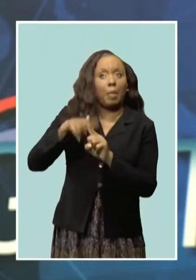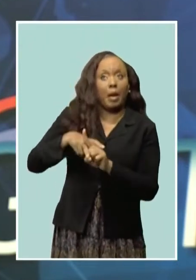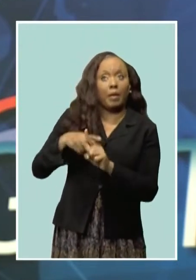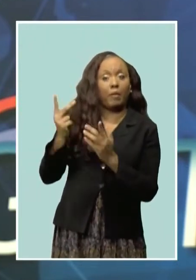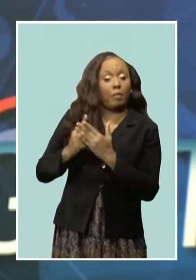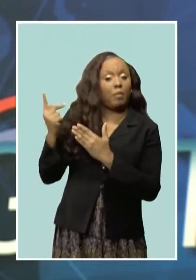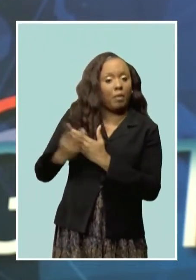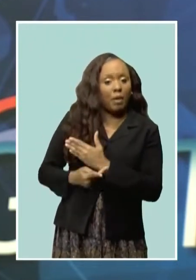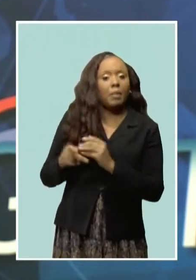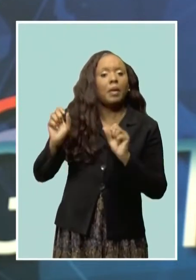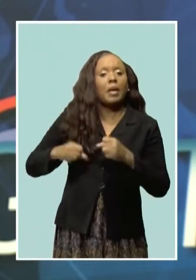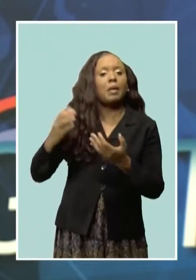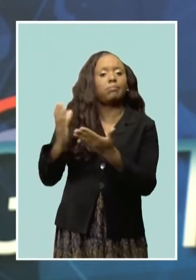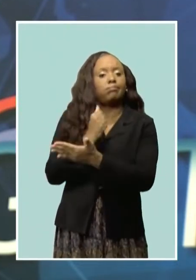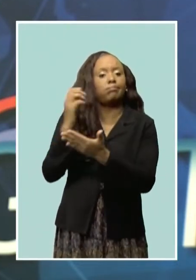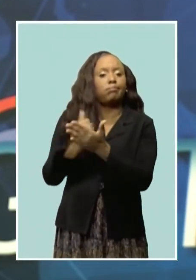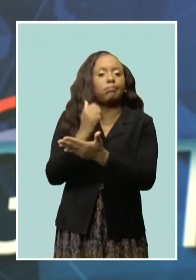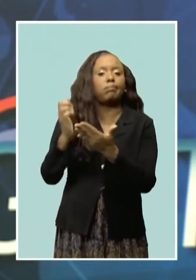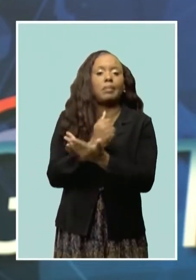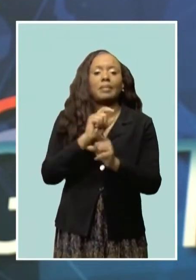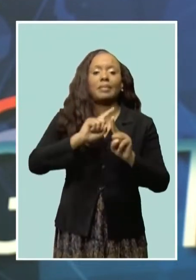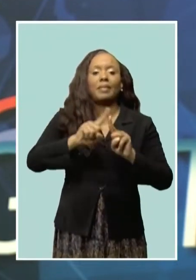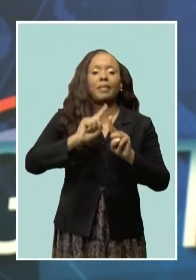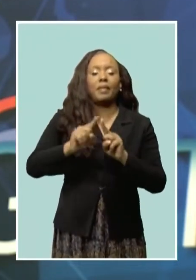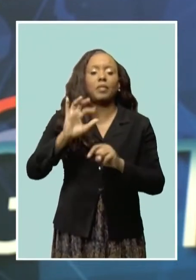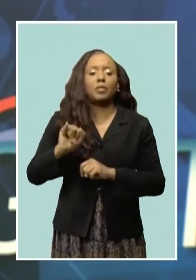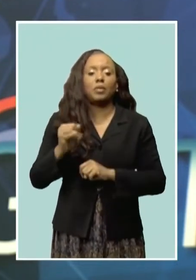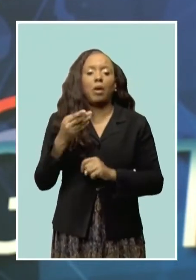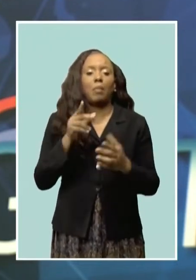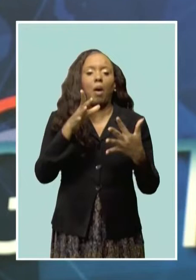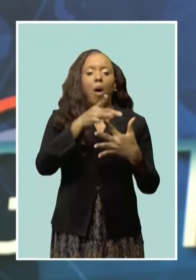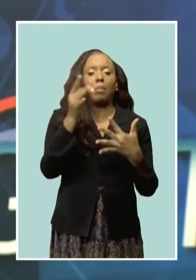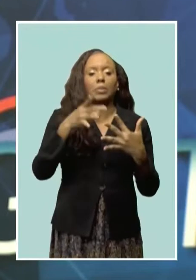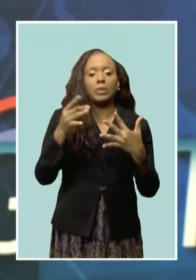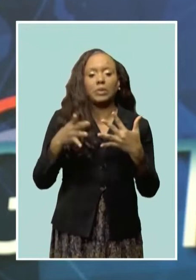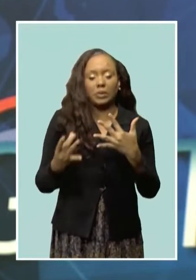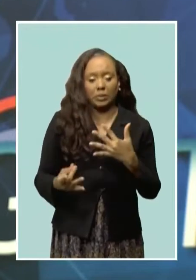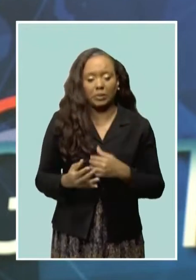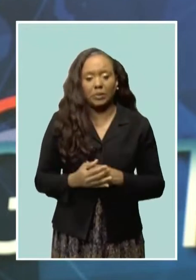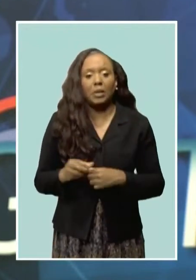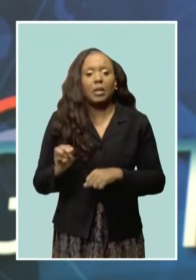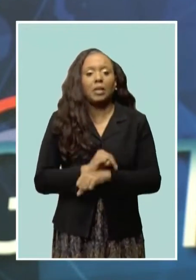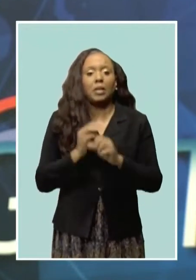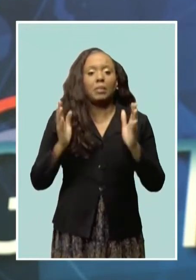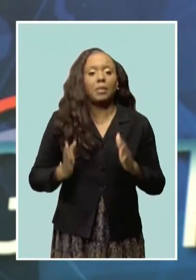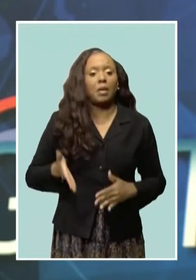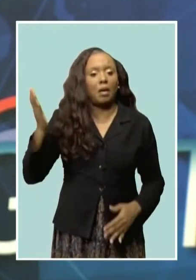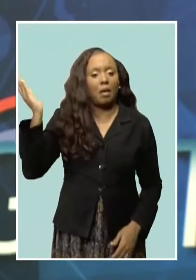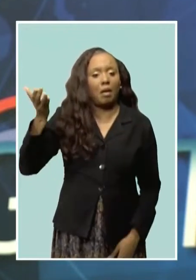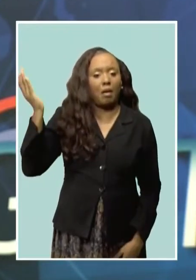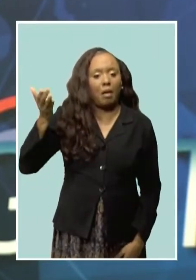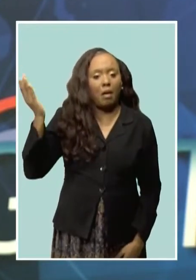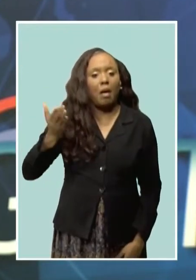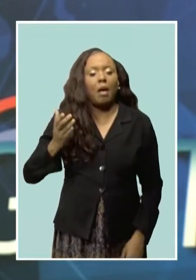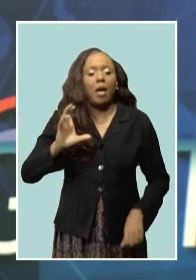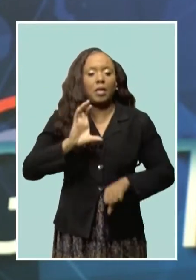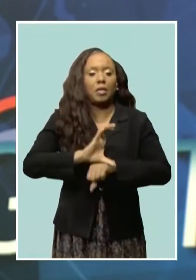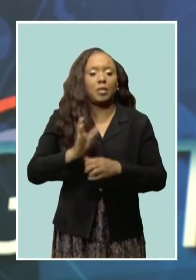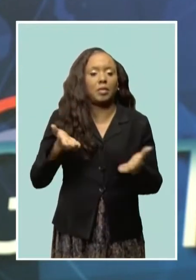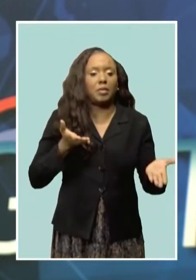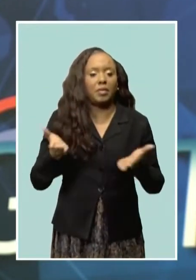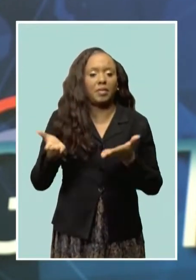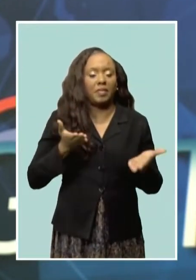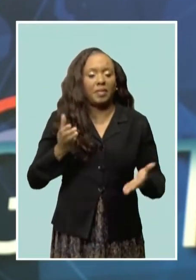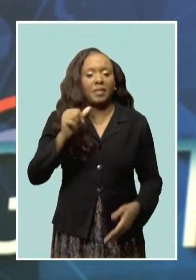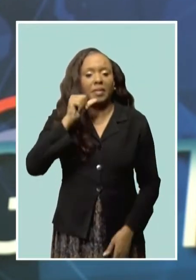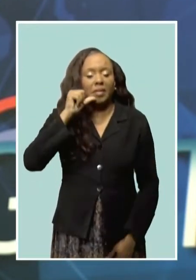career options. Minister Abrams made the remark during a church service to start Fire Service Week at the Bethel Methodist Church on